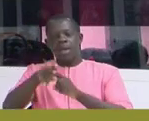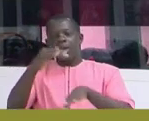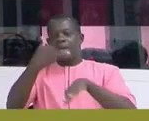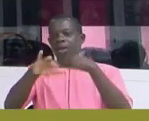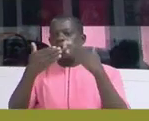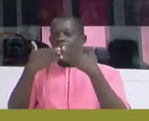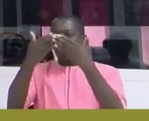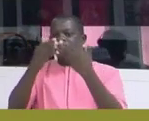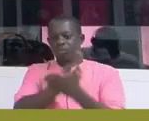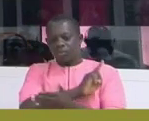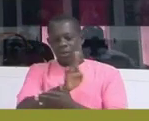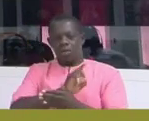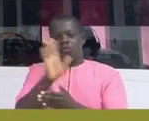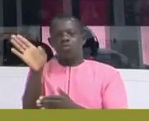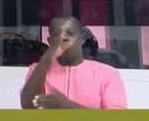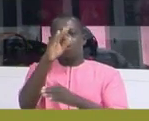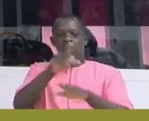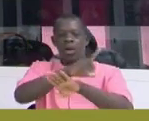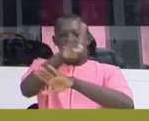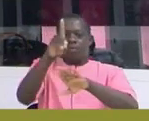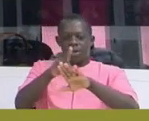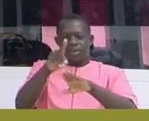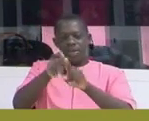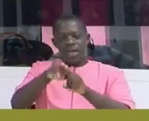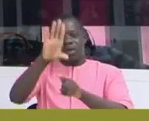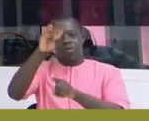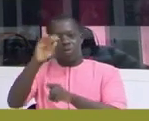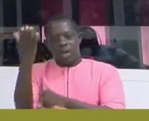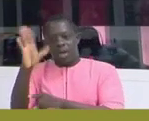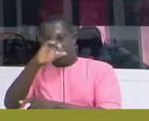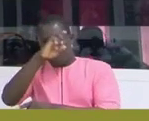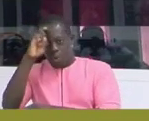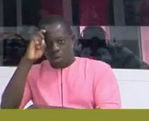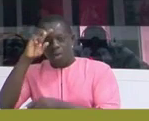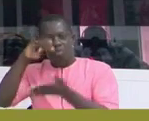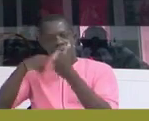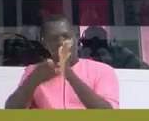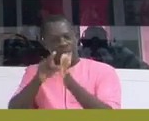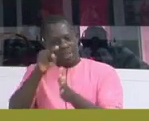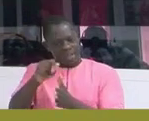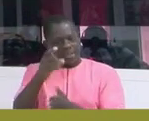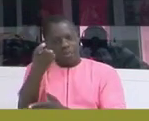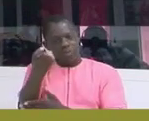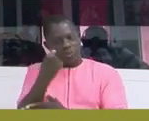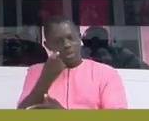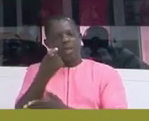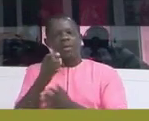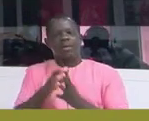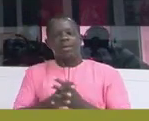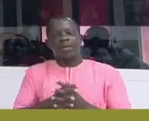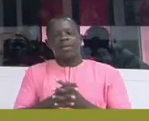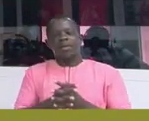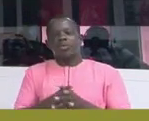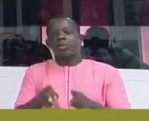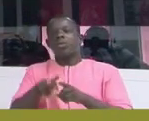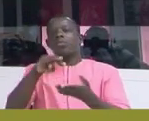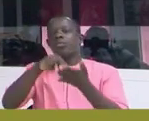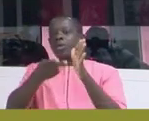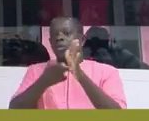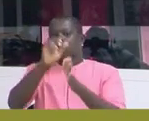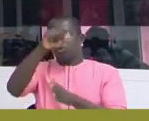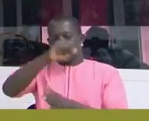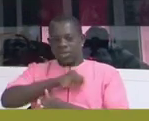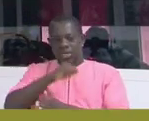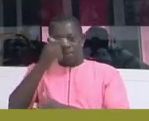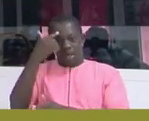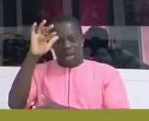only and did not ask them to go to any particular process any work. So it was stealing. So in